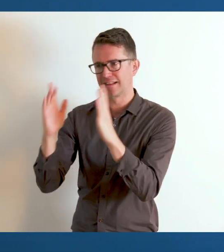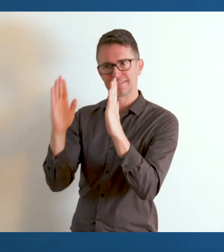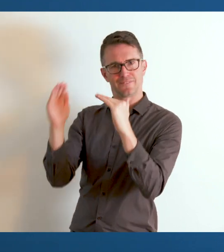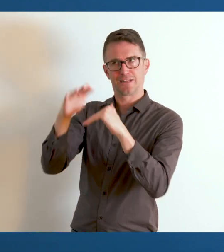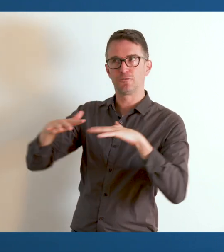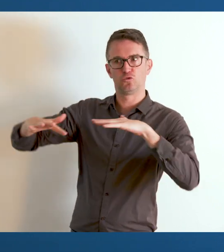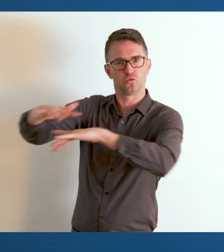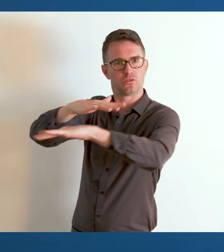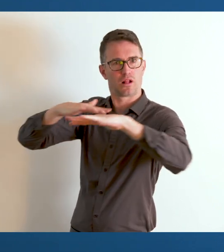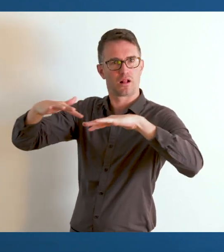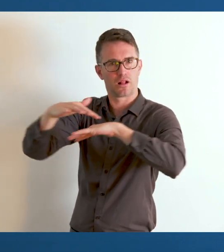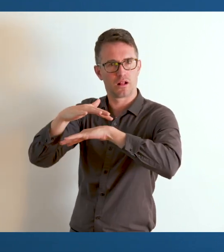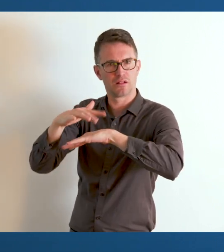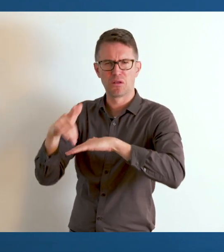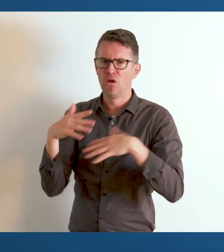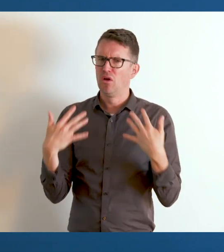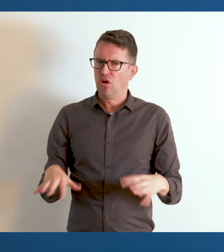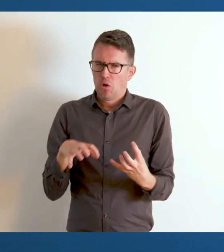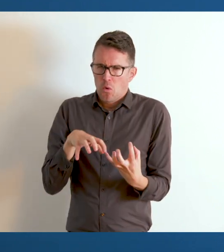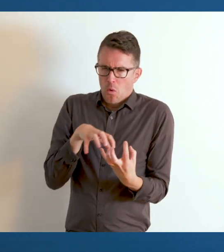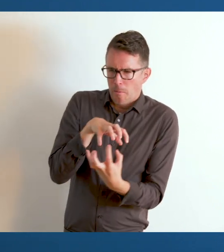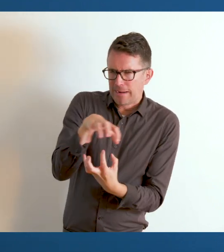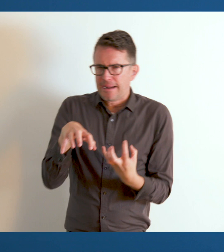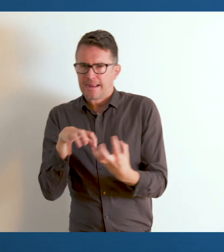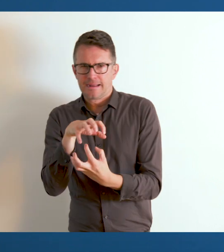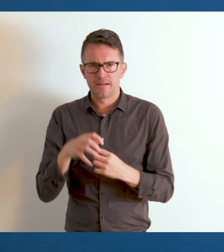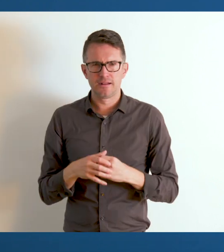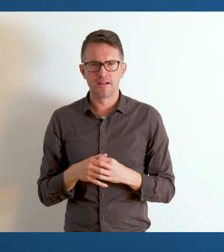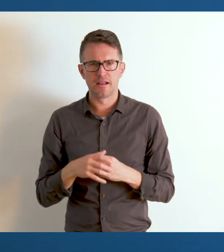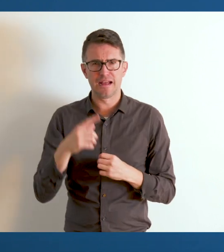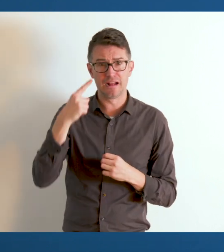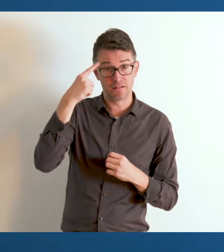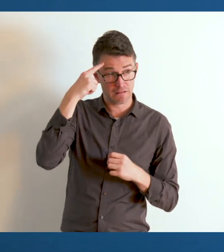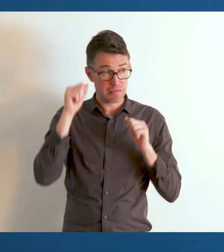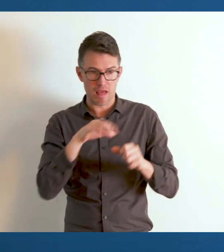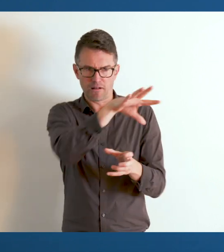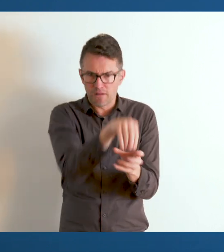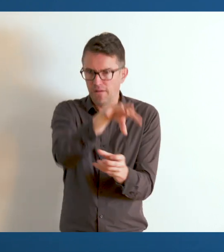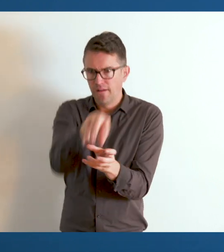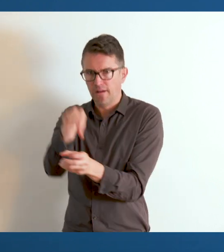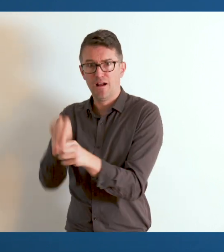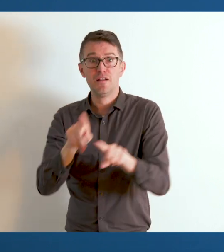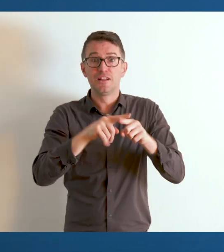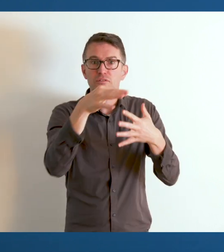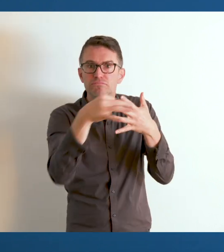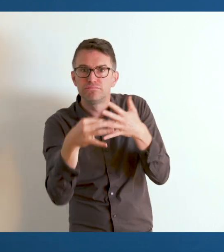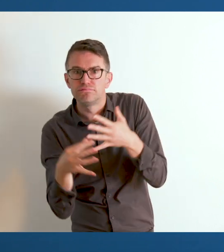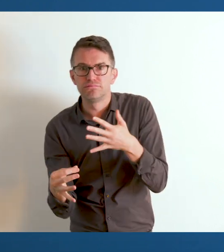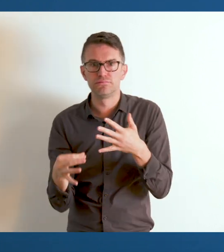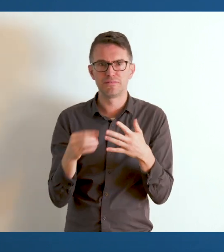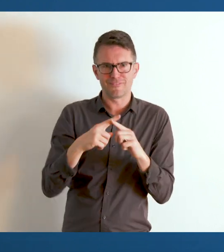complicated construct, because it does incorporate all of those elements, all of those components, body function